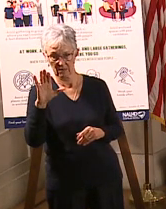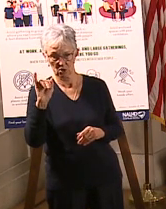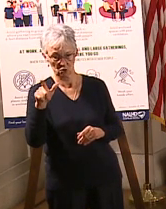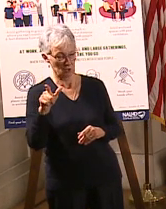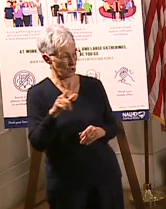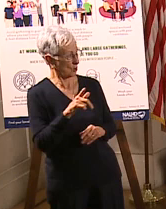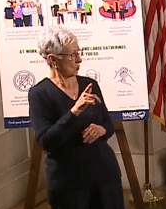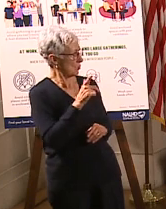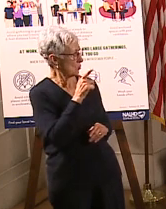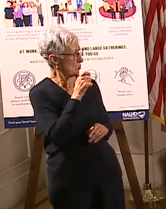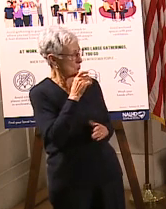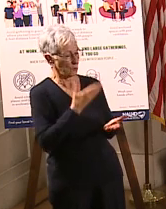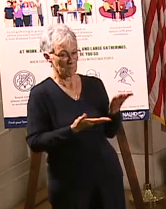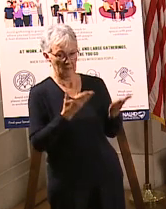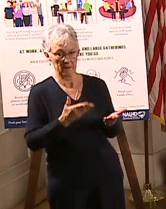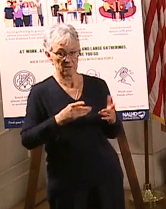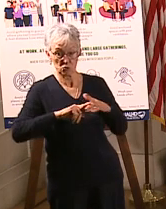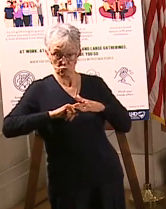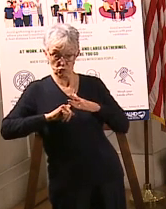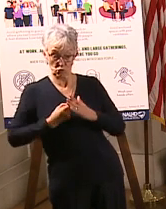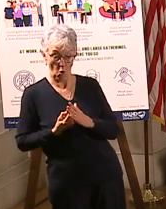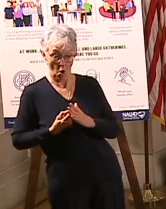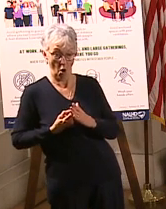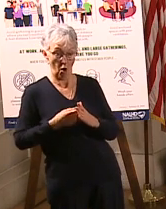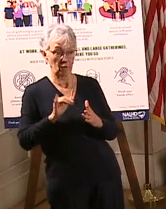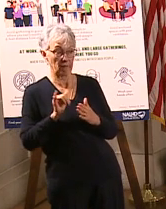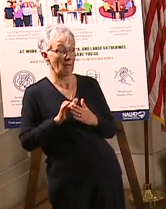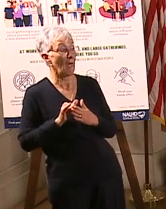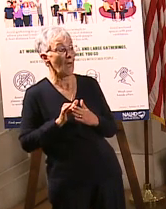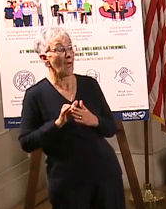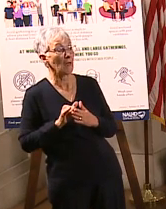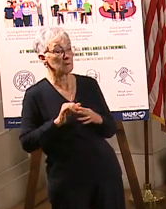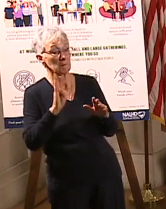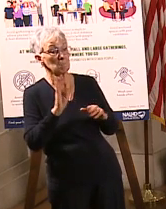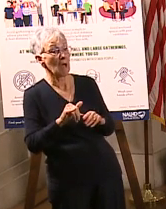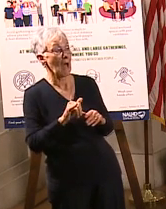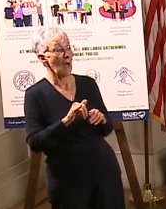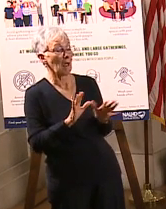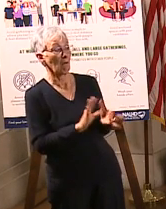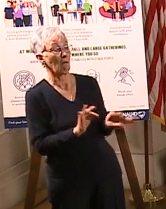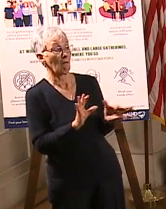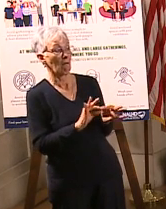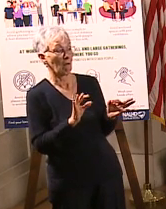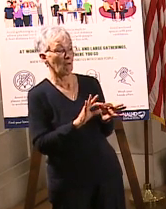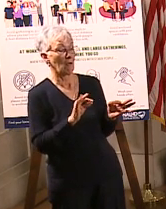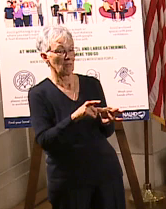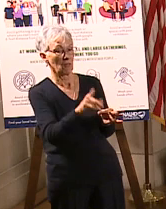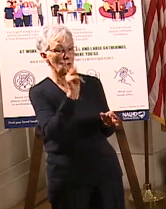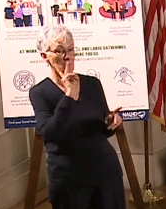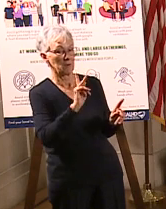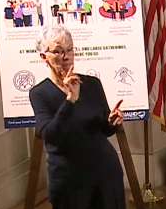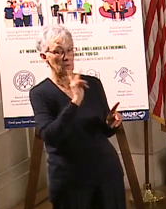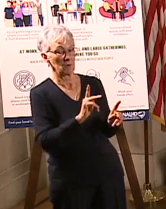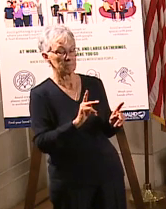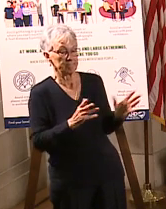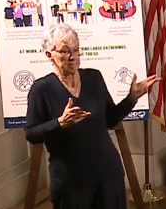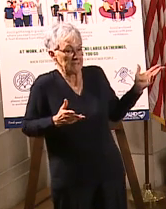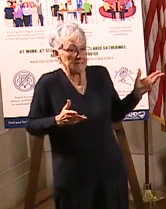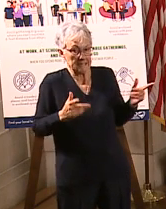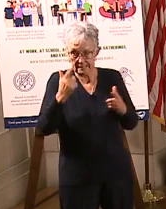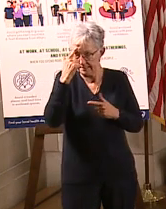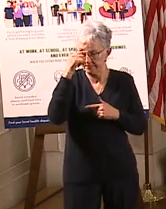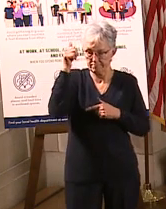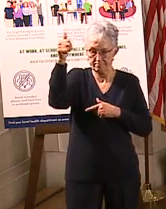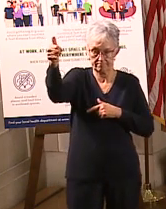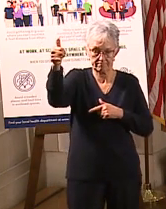the question was whether or not the prosecution goes on to other people who might have incited that. That's going to be up to the U.S. Department of Justice and the